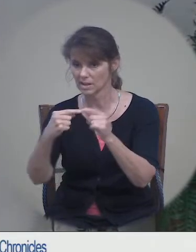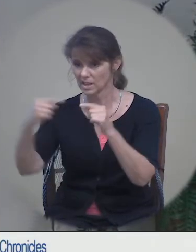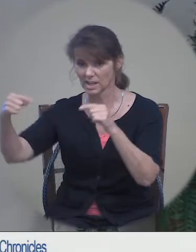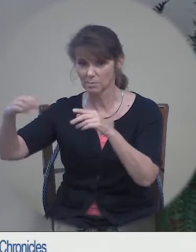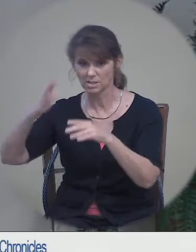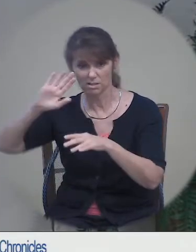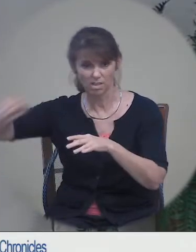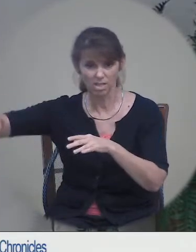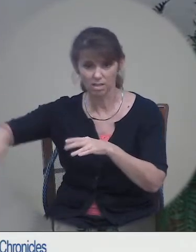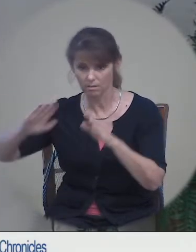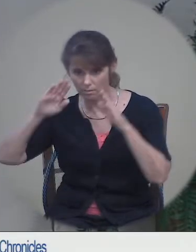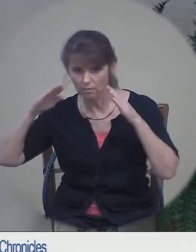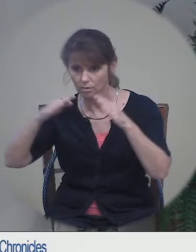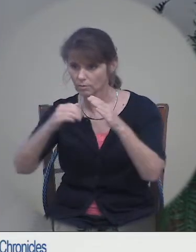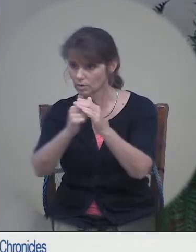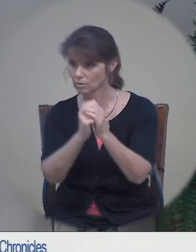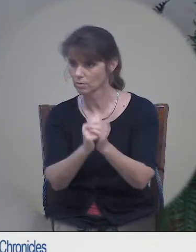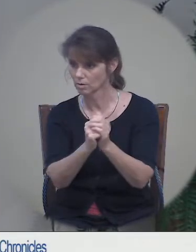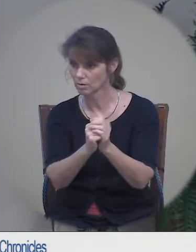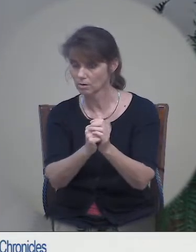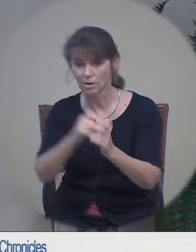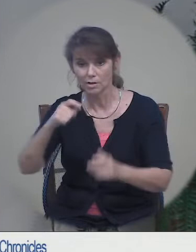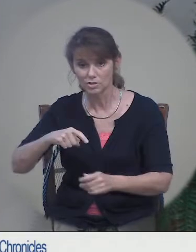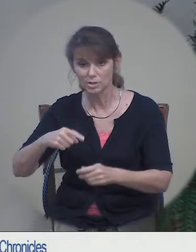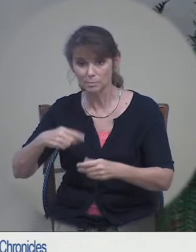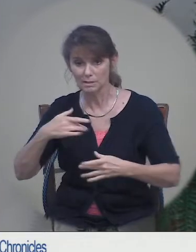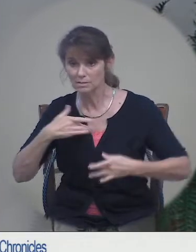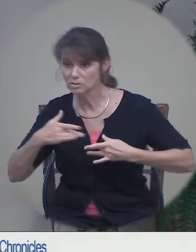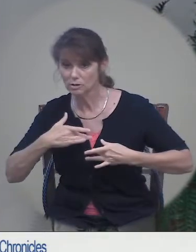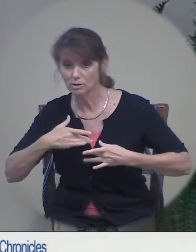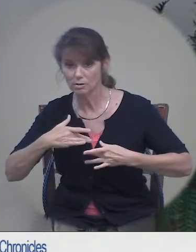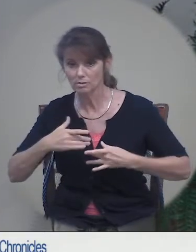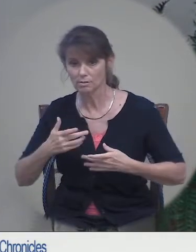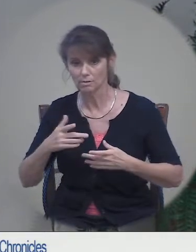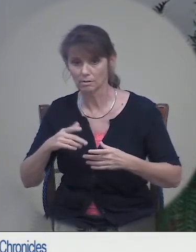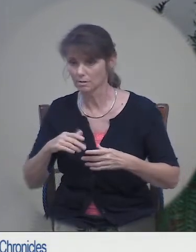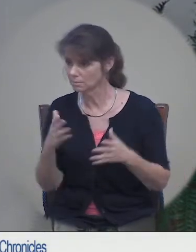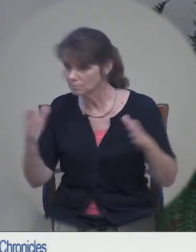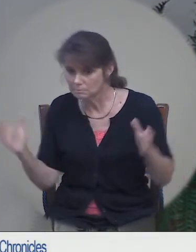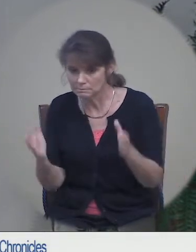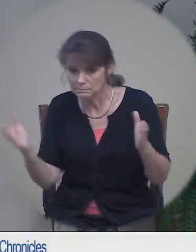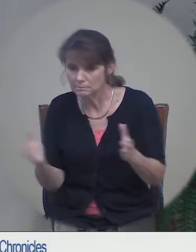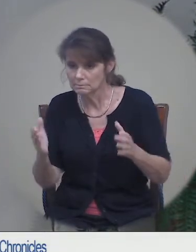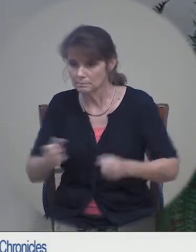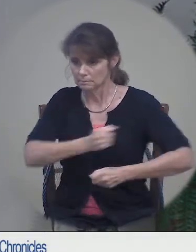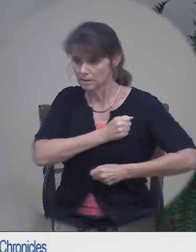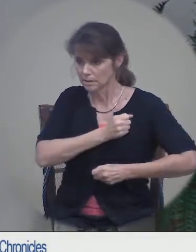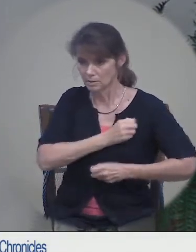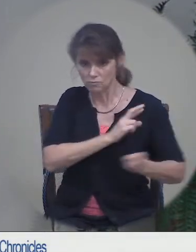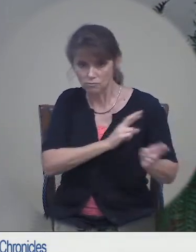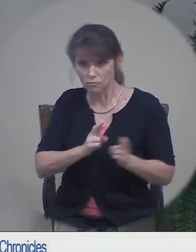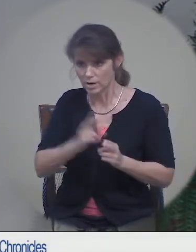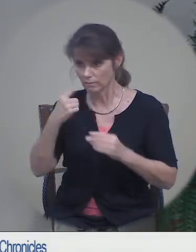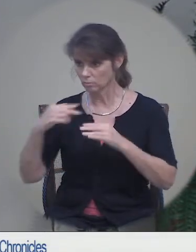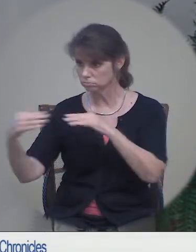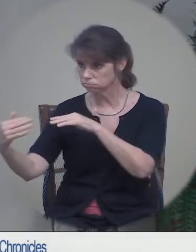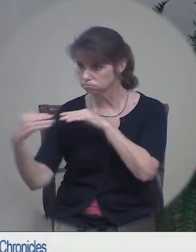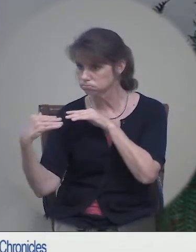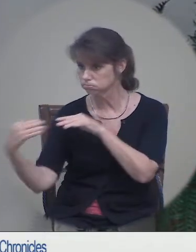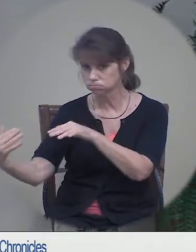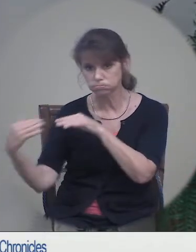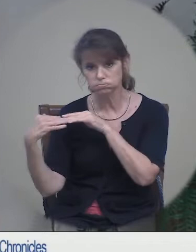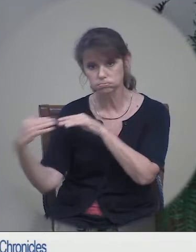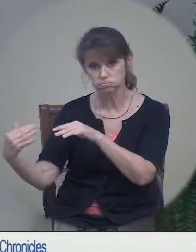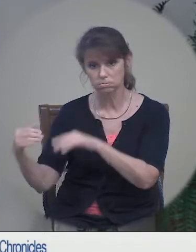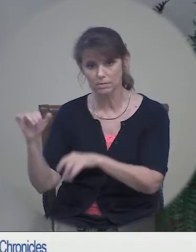you ought to do. You ought to be rallying your military forces. You ought to be preparing provision. You shouldn't be